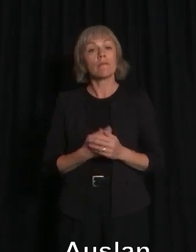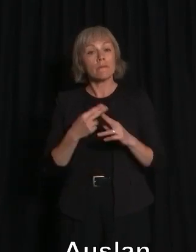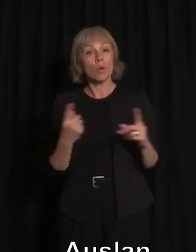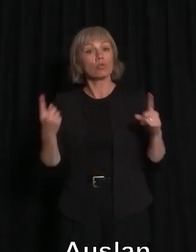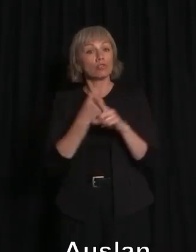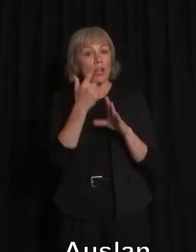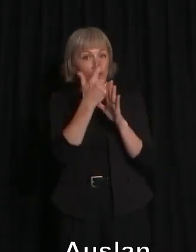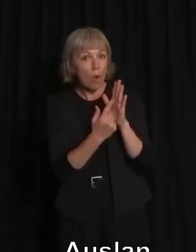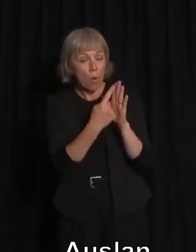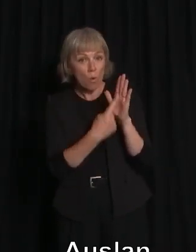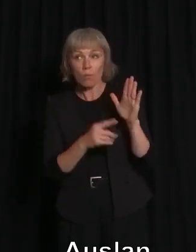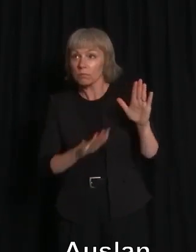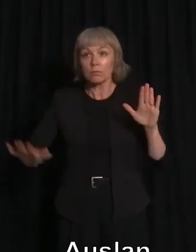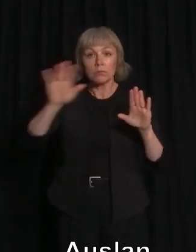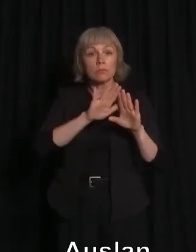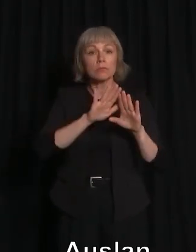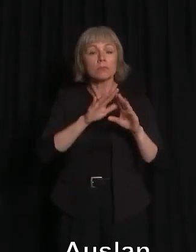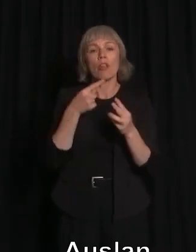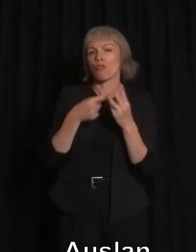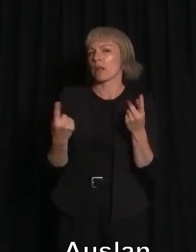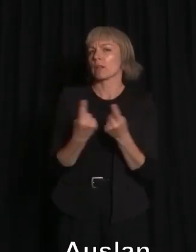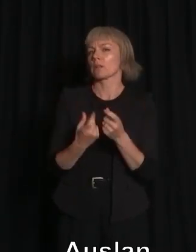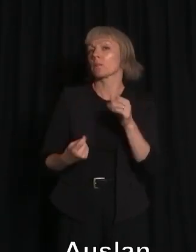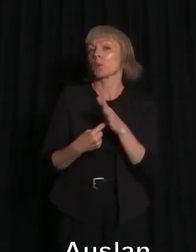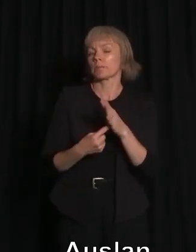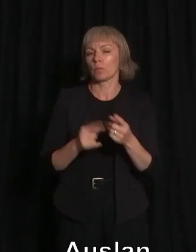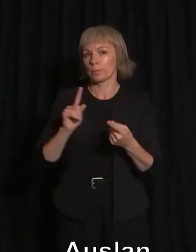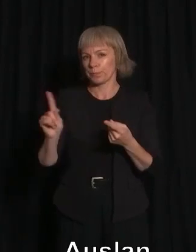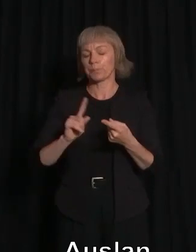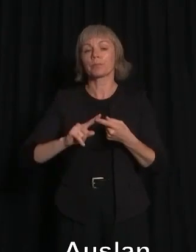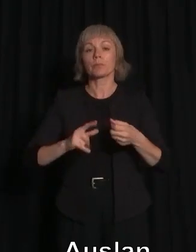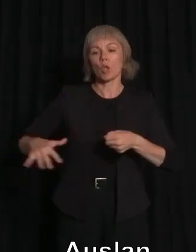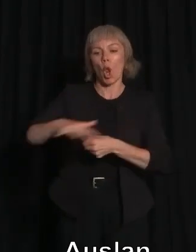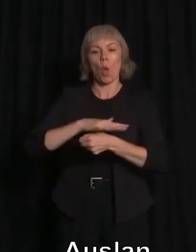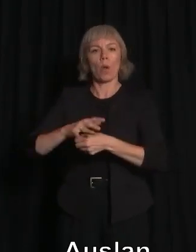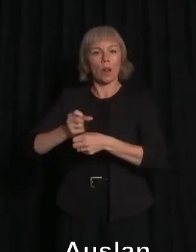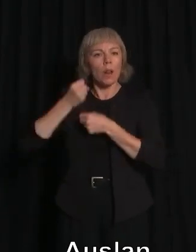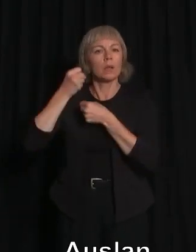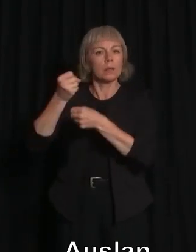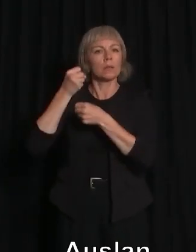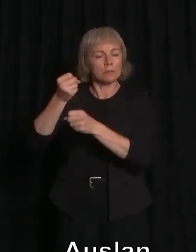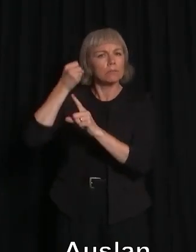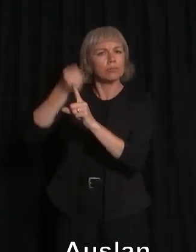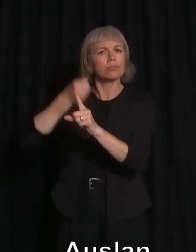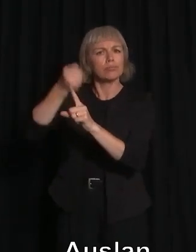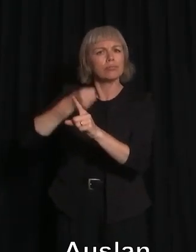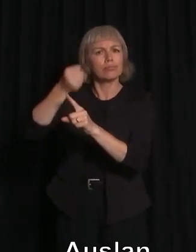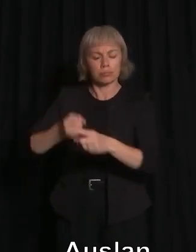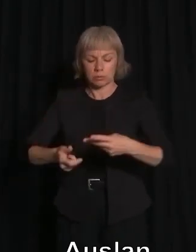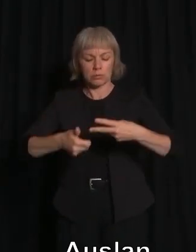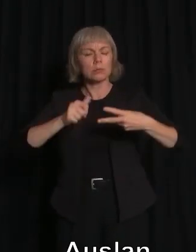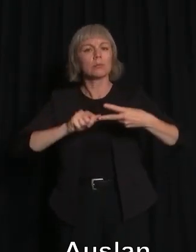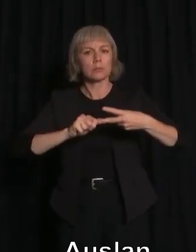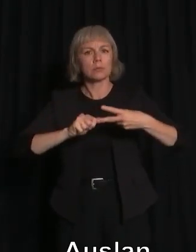principles. They have been driven locally, they have relied on context-specific strategic